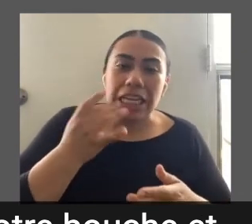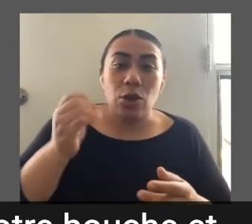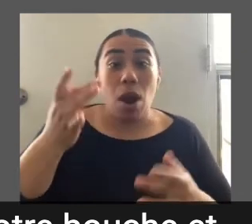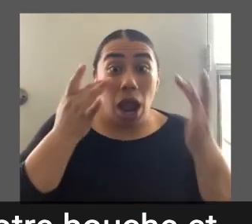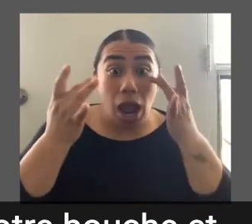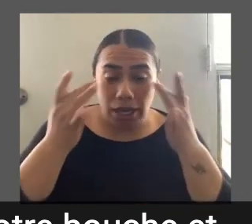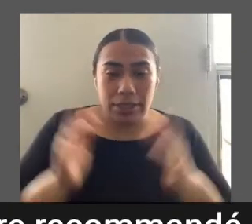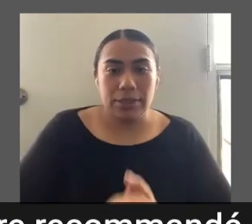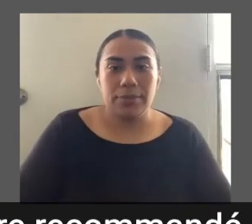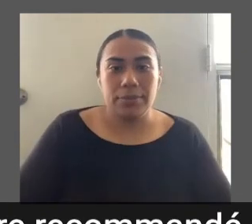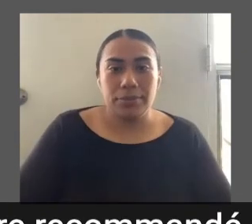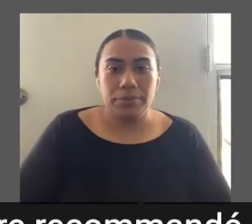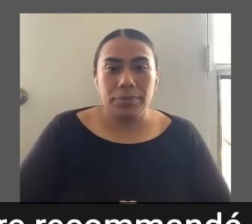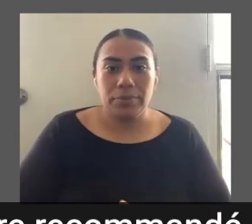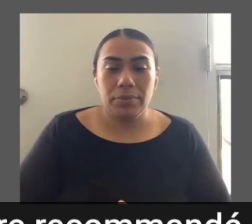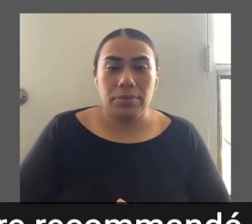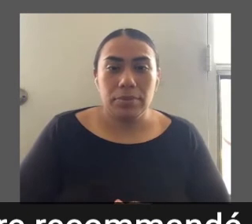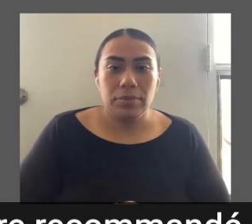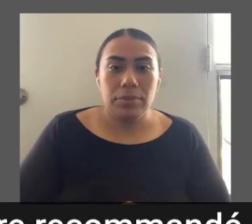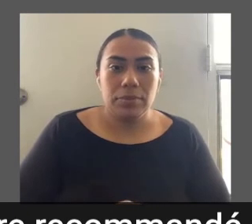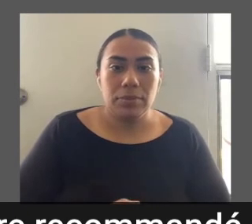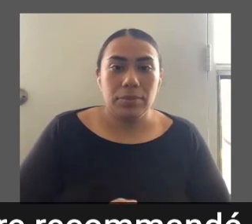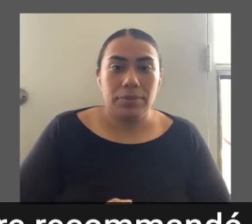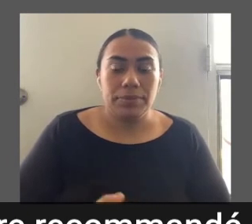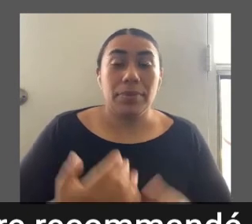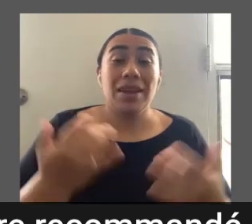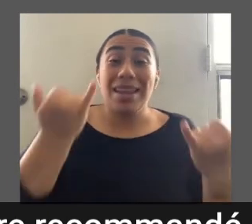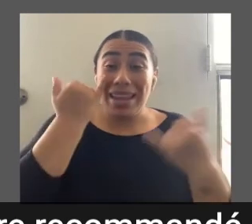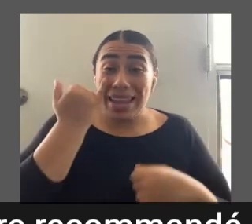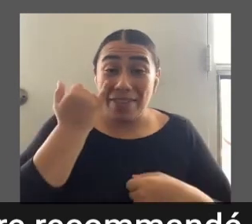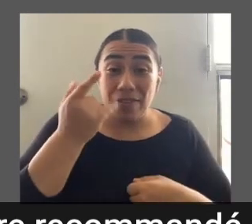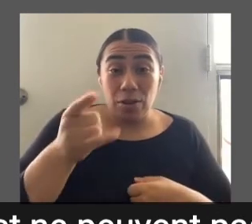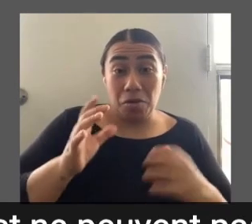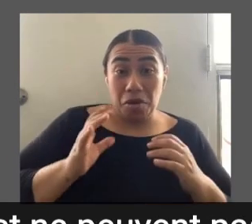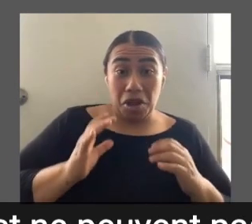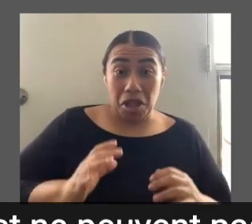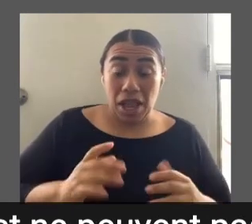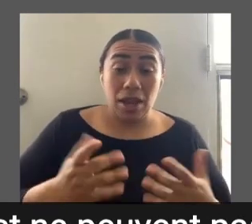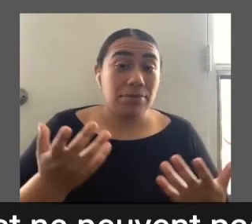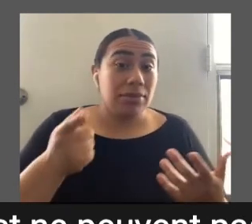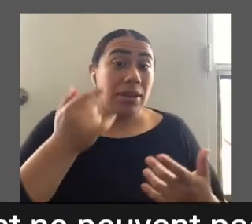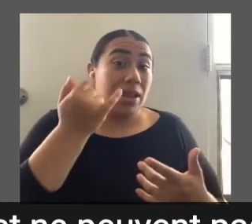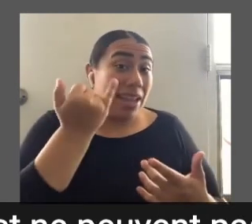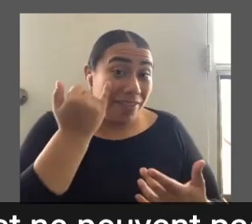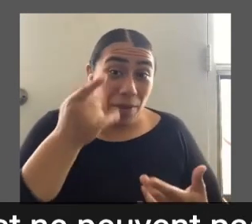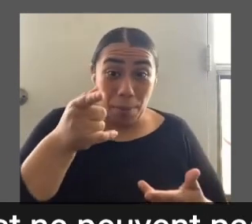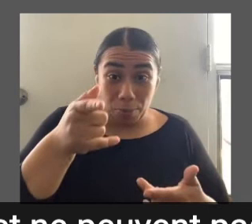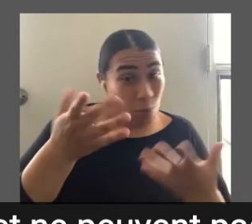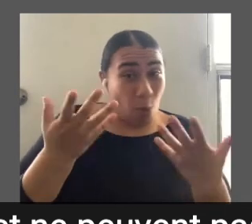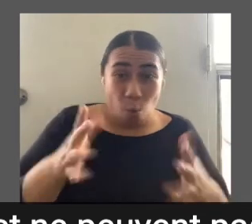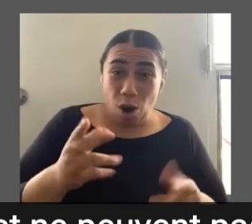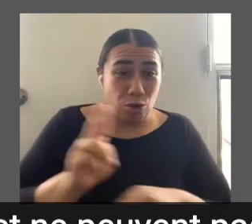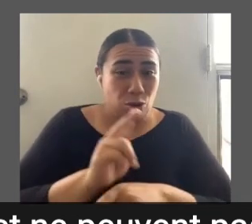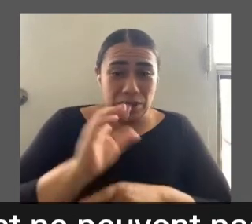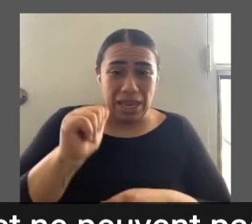of the cannabinoids. At Apollo clinics, topicals may be recommended for patients who cannot consume any cannabis or